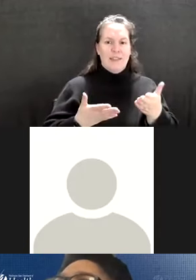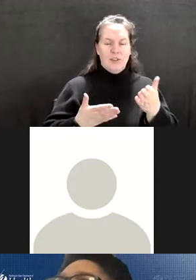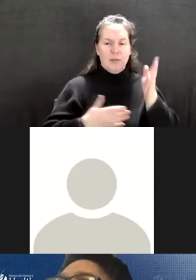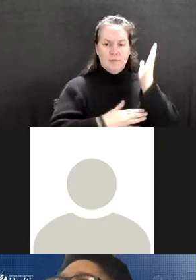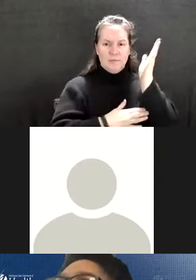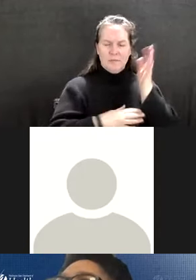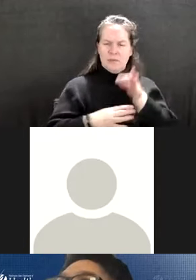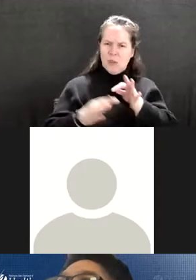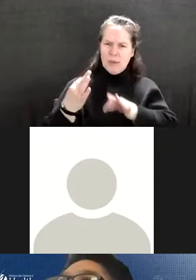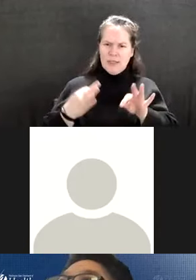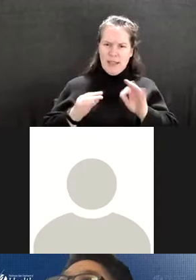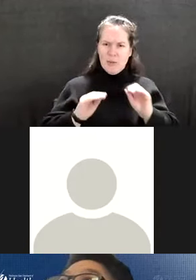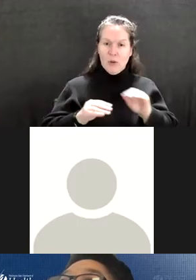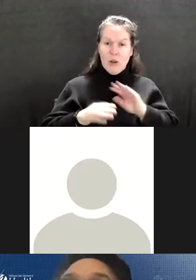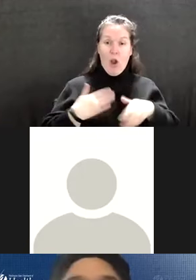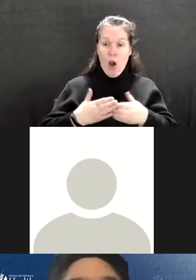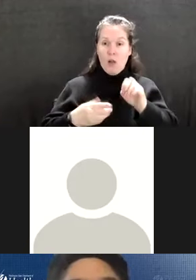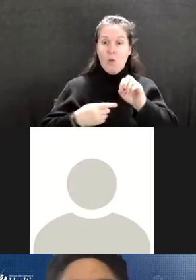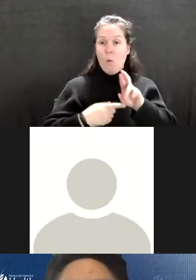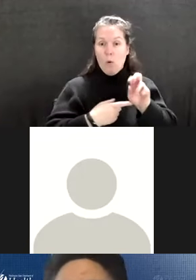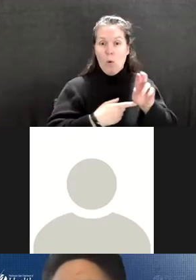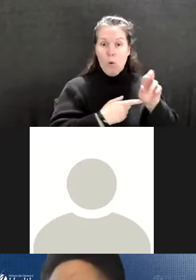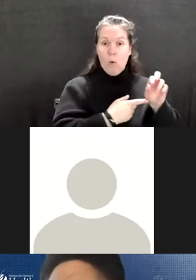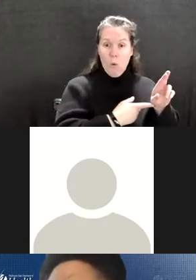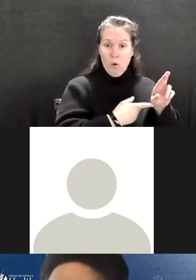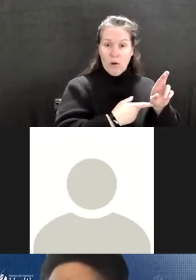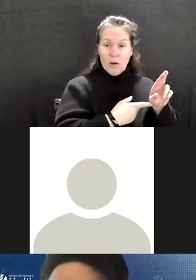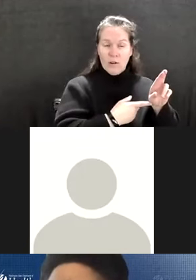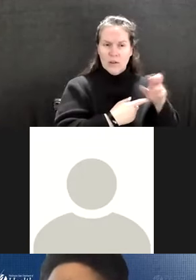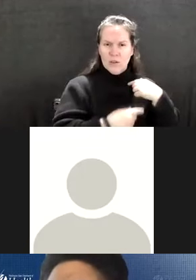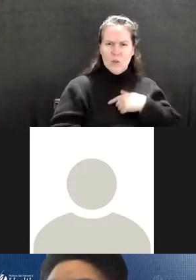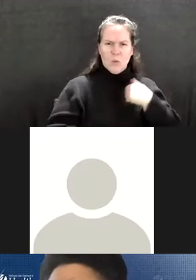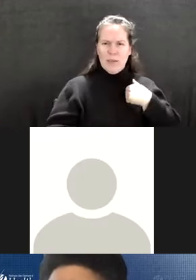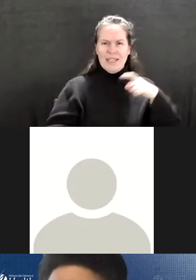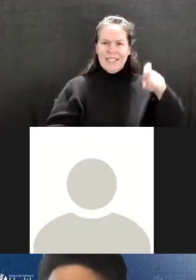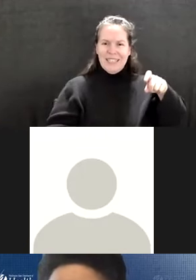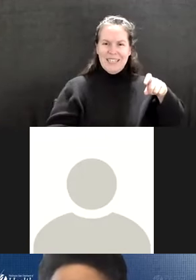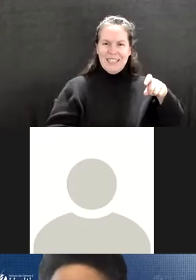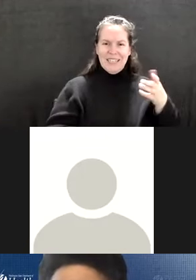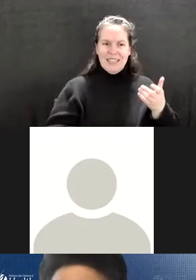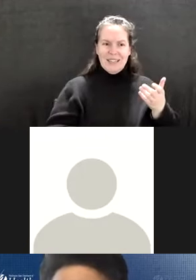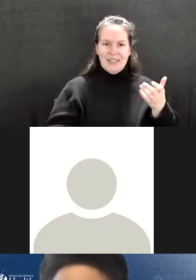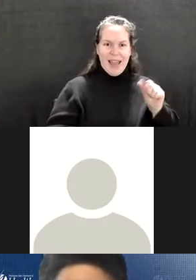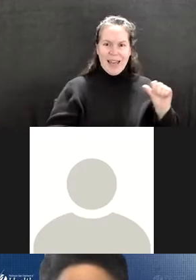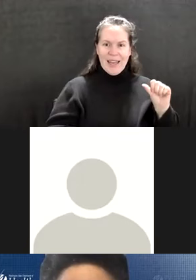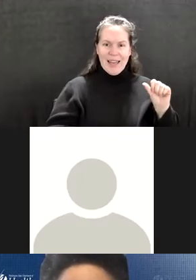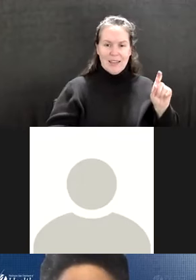So instead of putting all the ors, then right. Do we even need A?